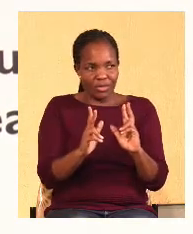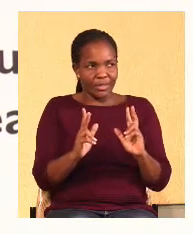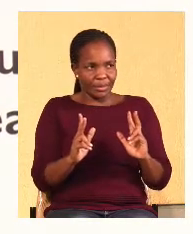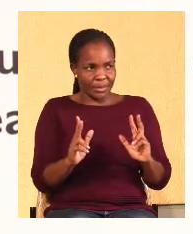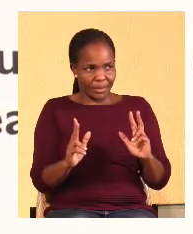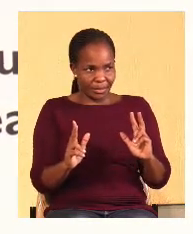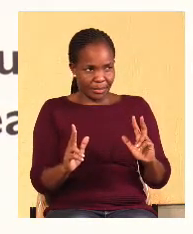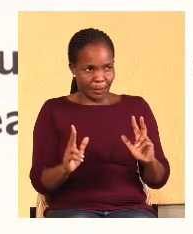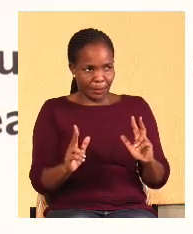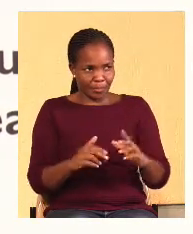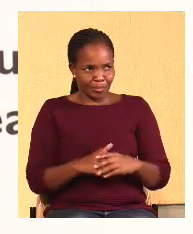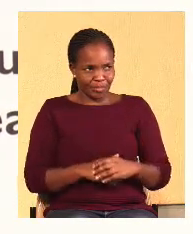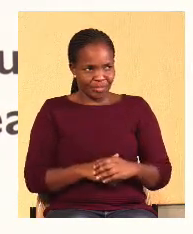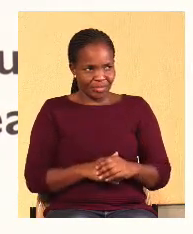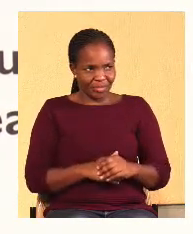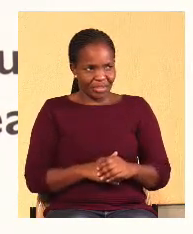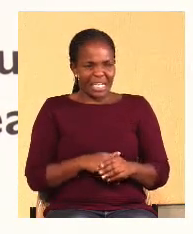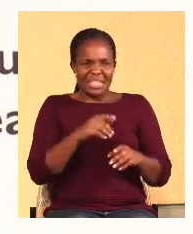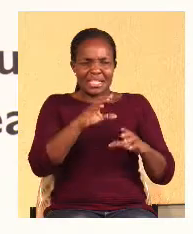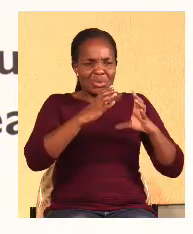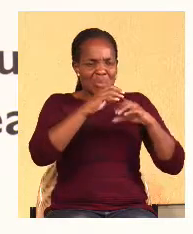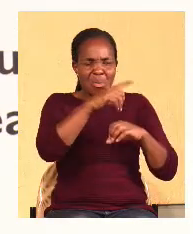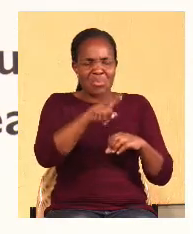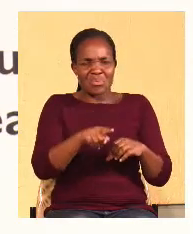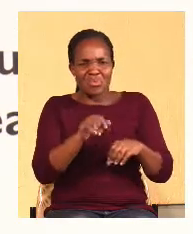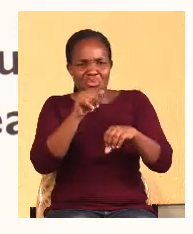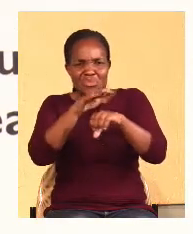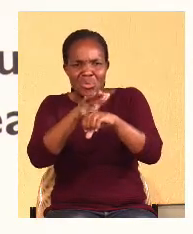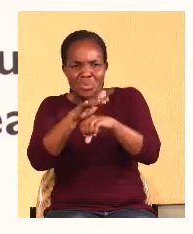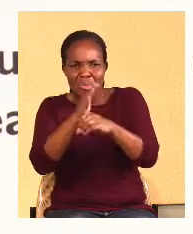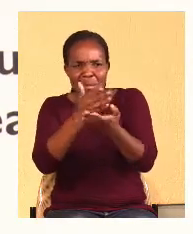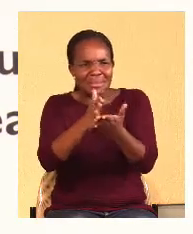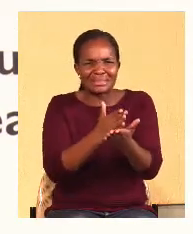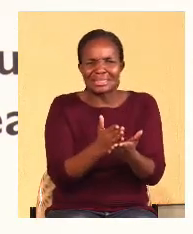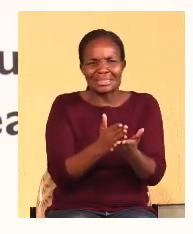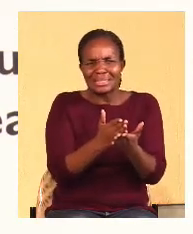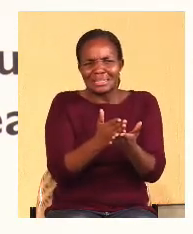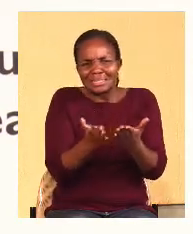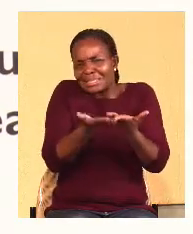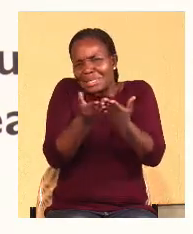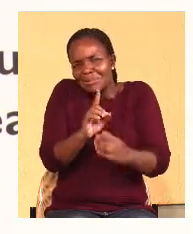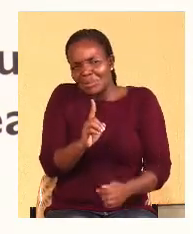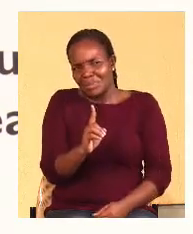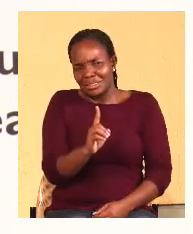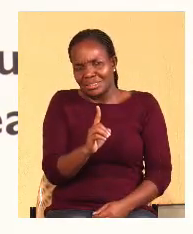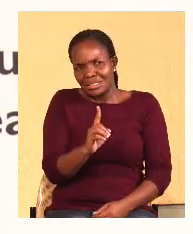always going to satisfy everyone, but we want to create an